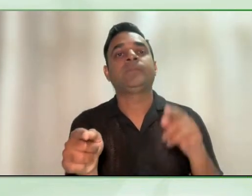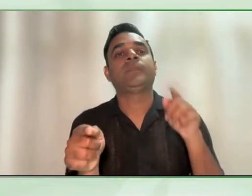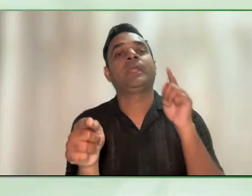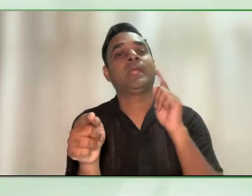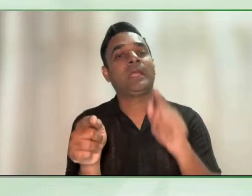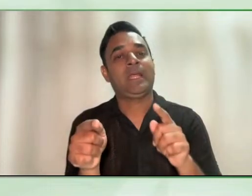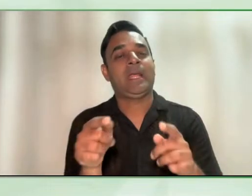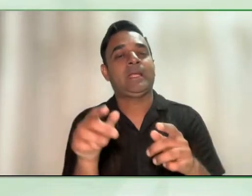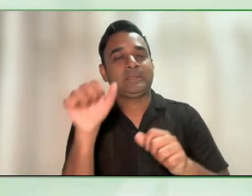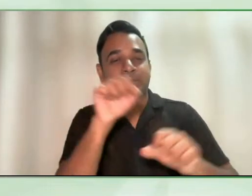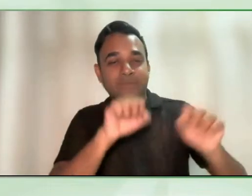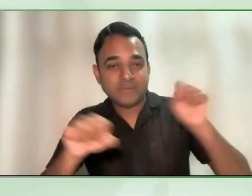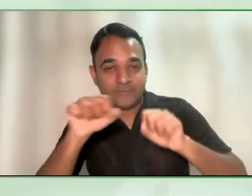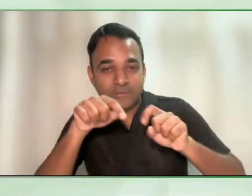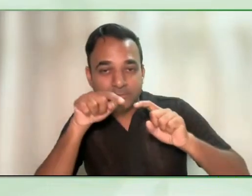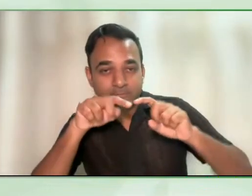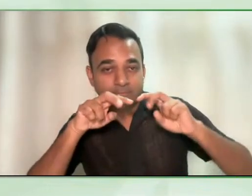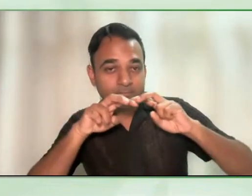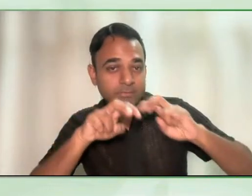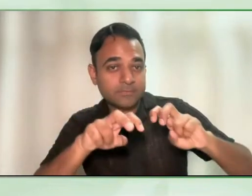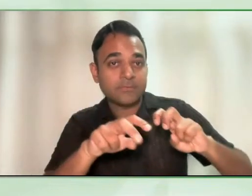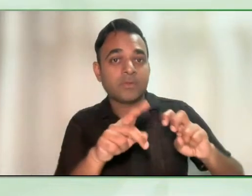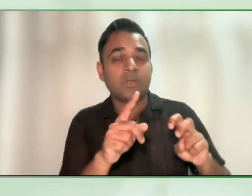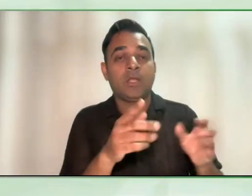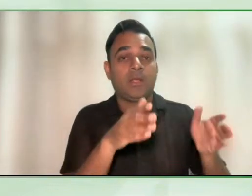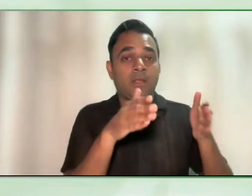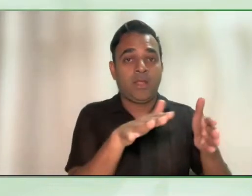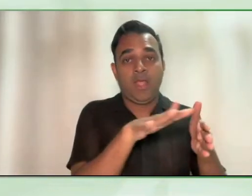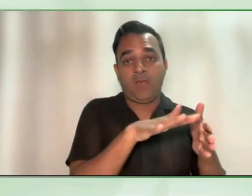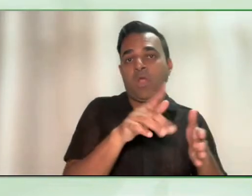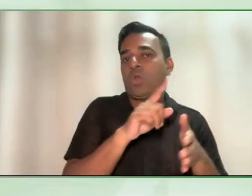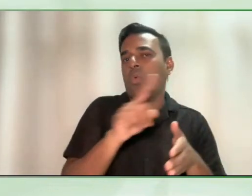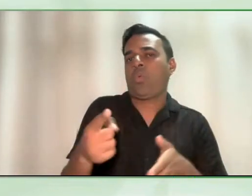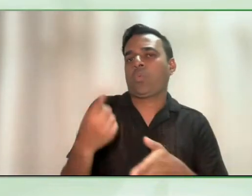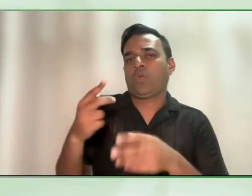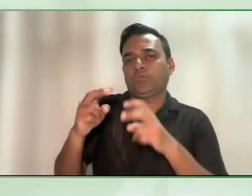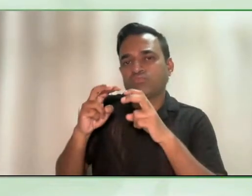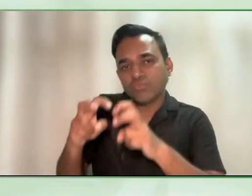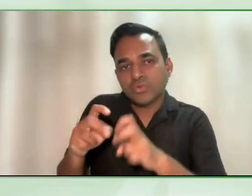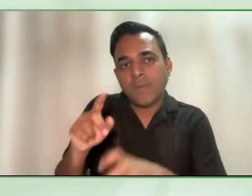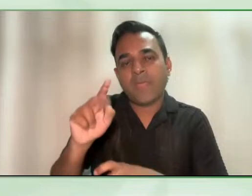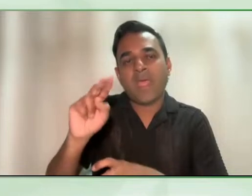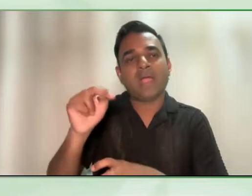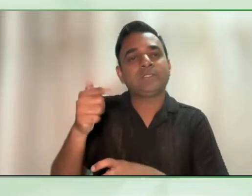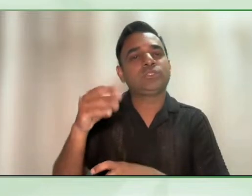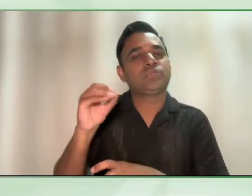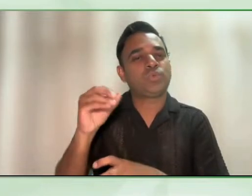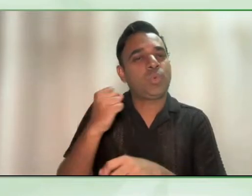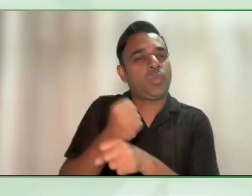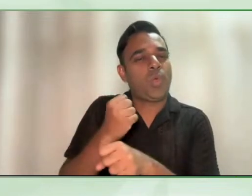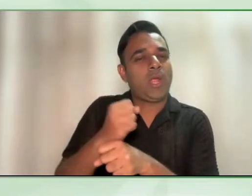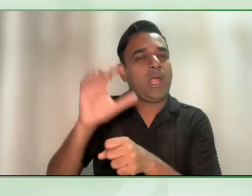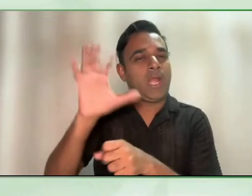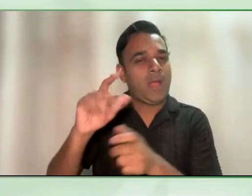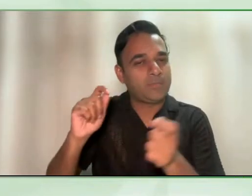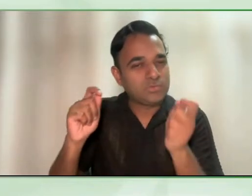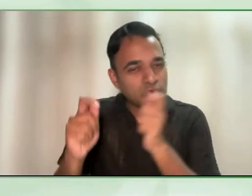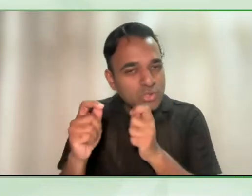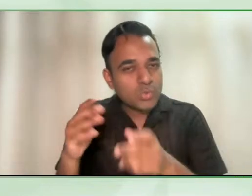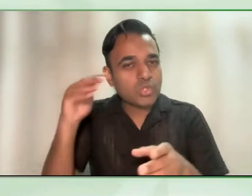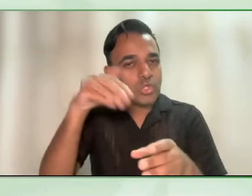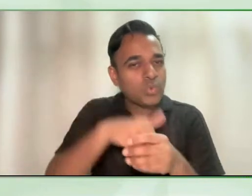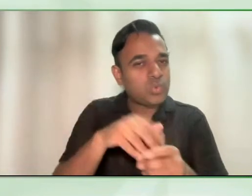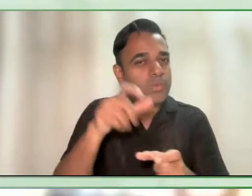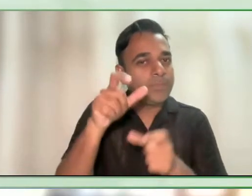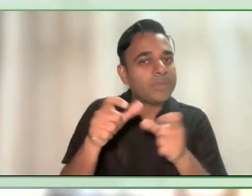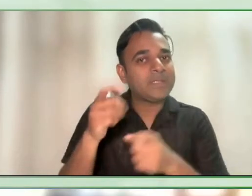disabilities who can access their own priorities, needs, and creative ideas. Great. Michael, thank you very much